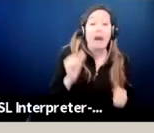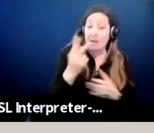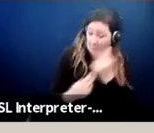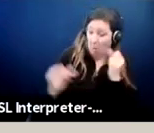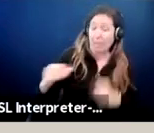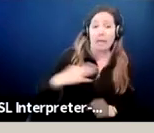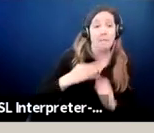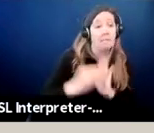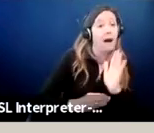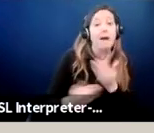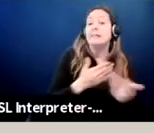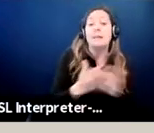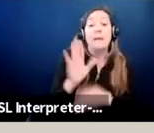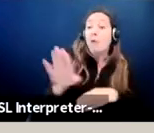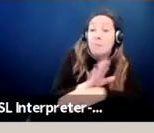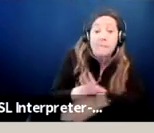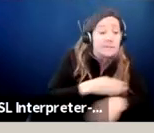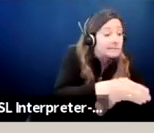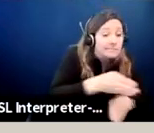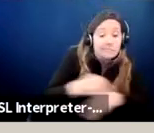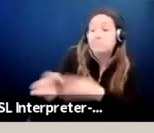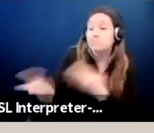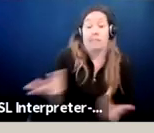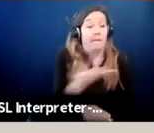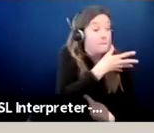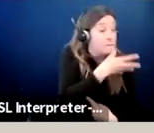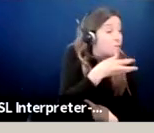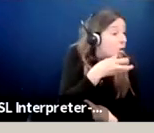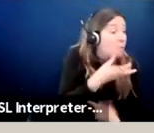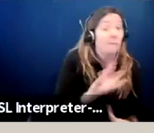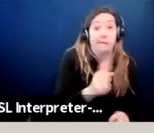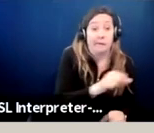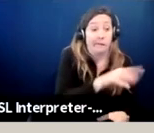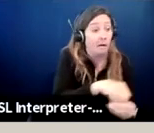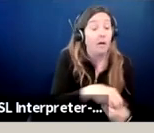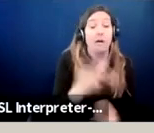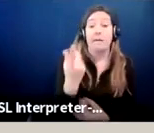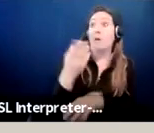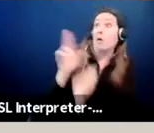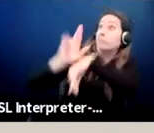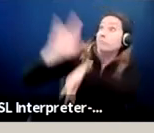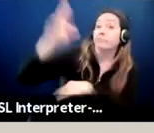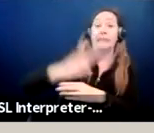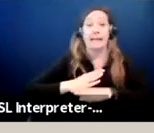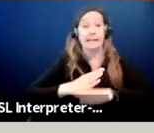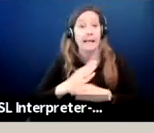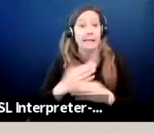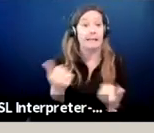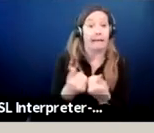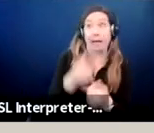is not relevant. Doesn't matter if you're in agriculture to aerospace or defense or developing